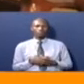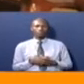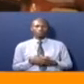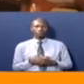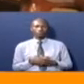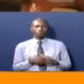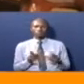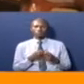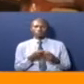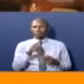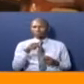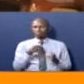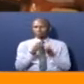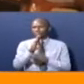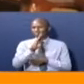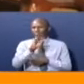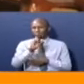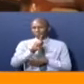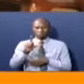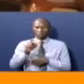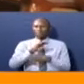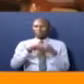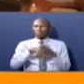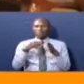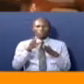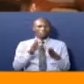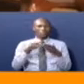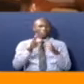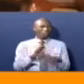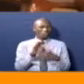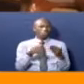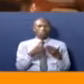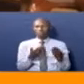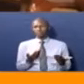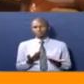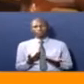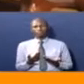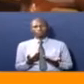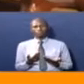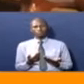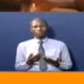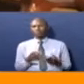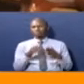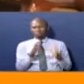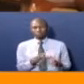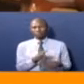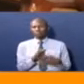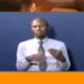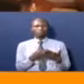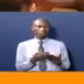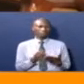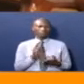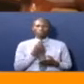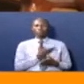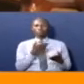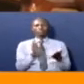And then all of us, all the aspiring leaders, women leaders, all the current leaders, all of us share in